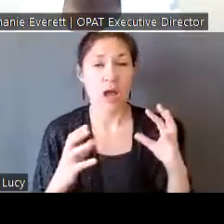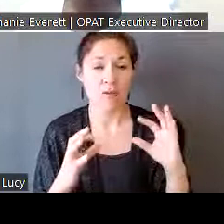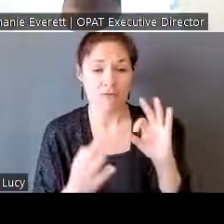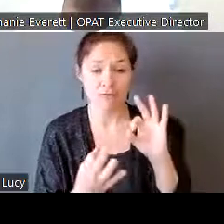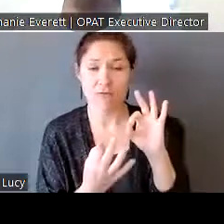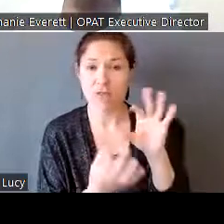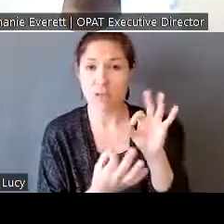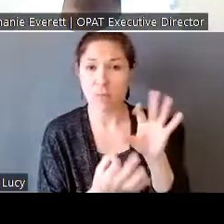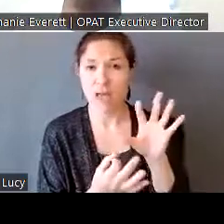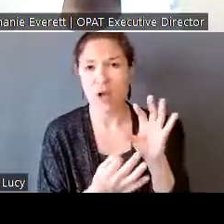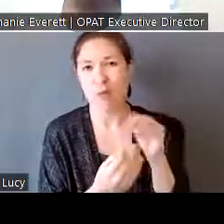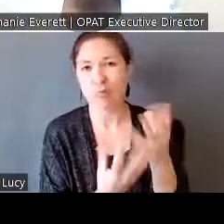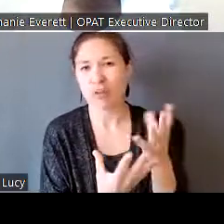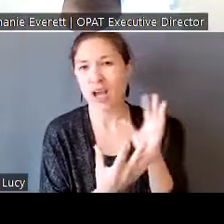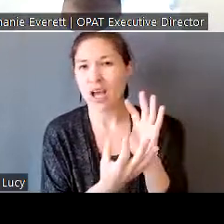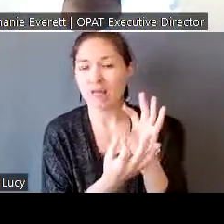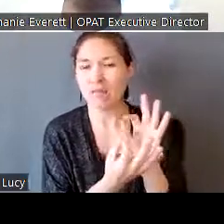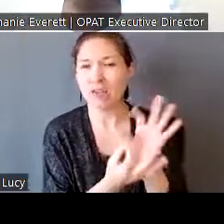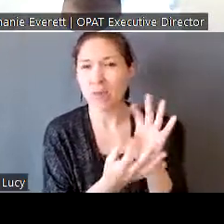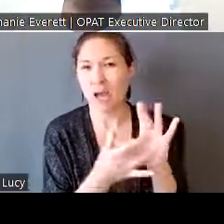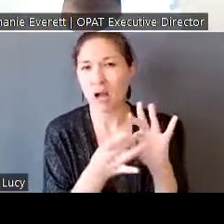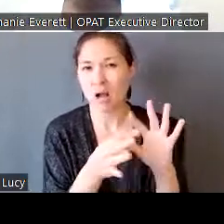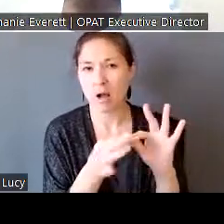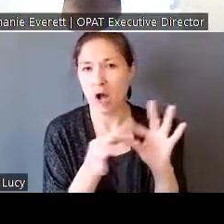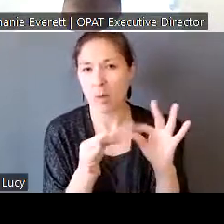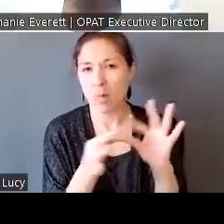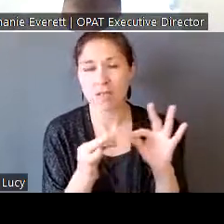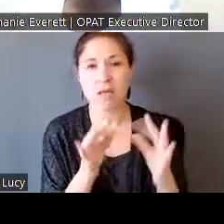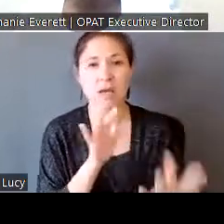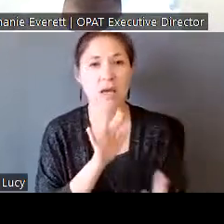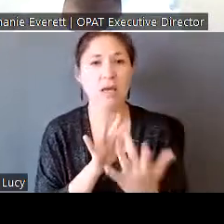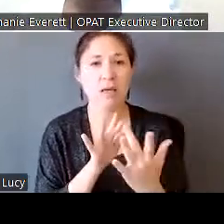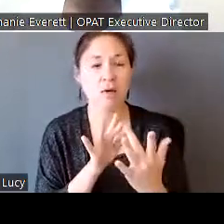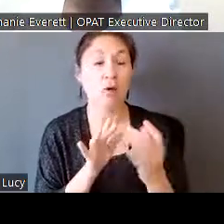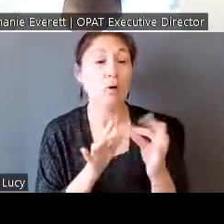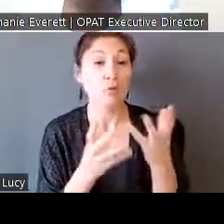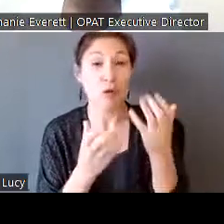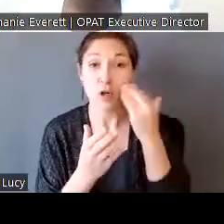call myself or someone in our staff to give a quick update of what happened.